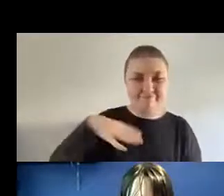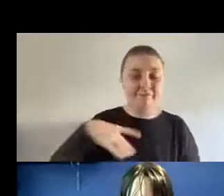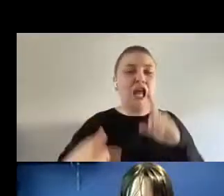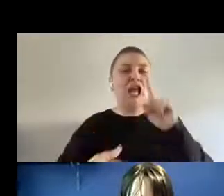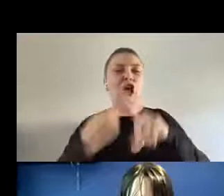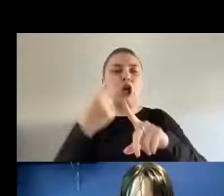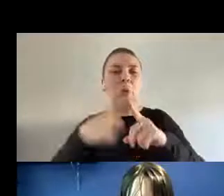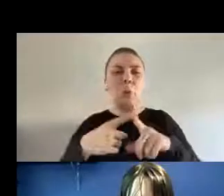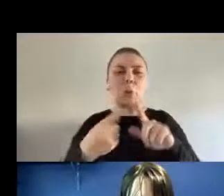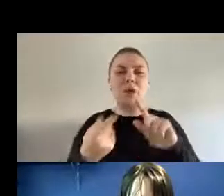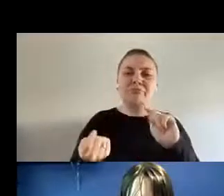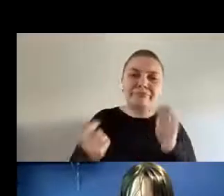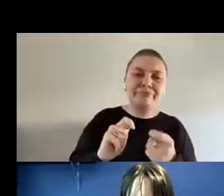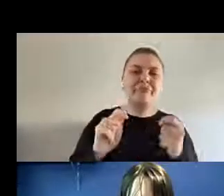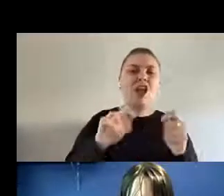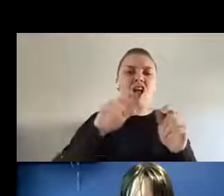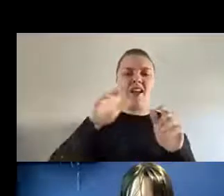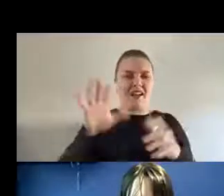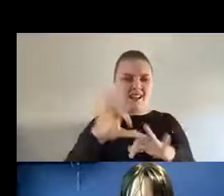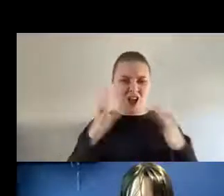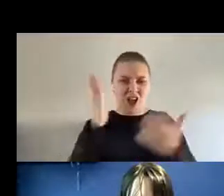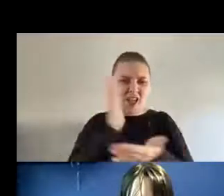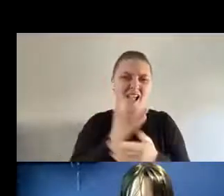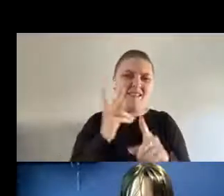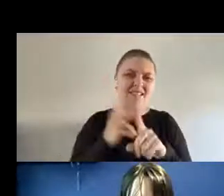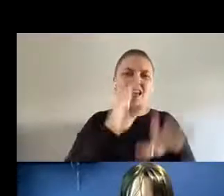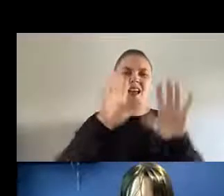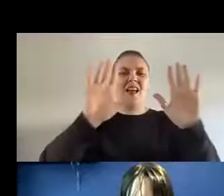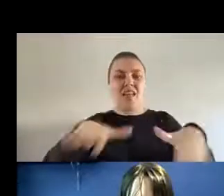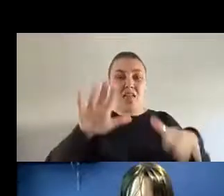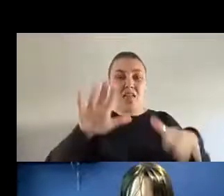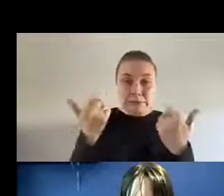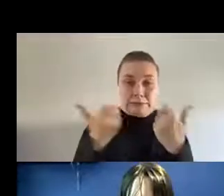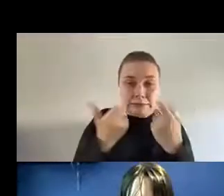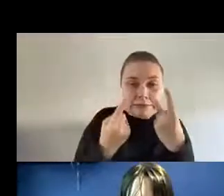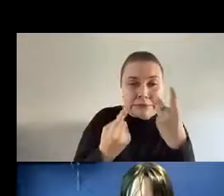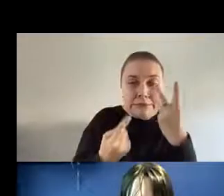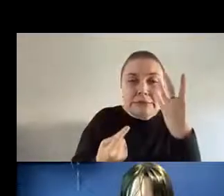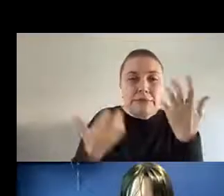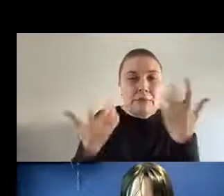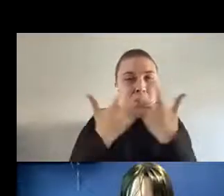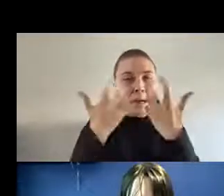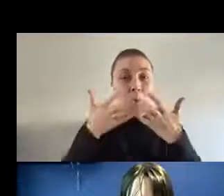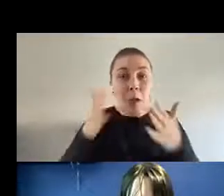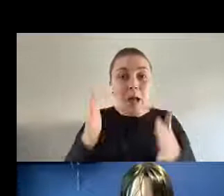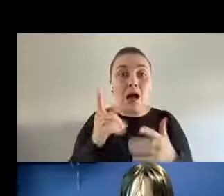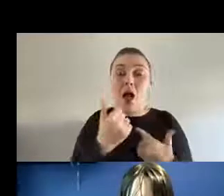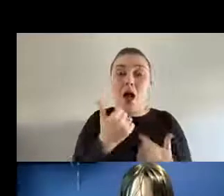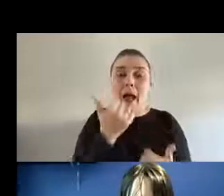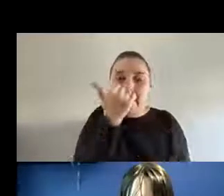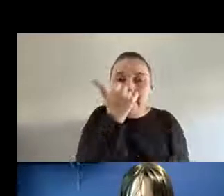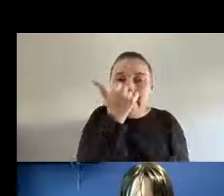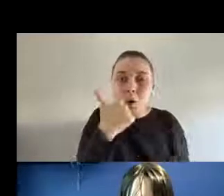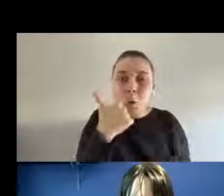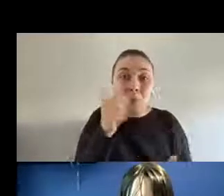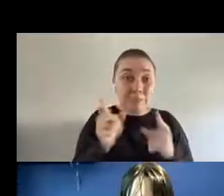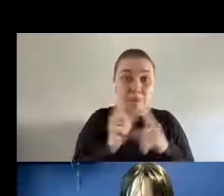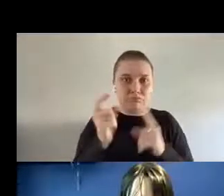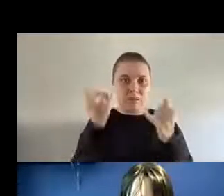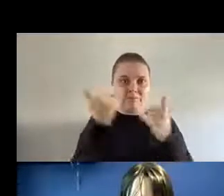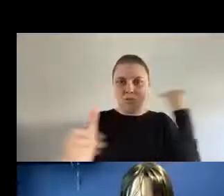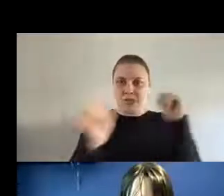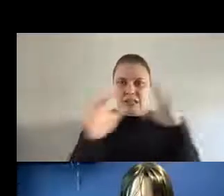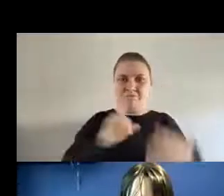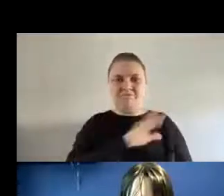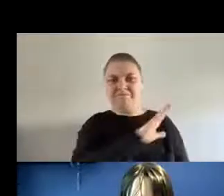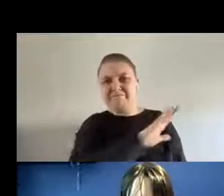shifting blame and downplaying of violence. And these are the many ways that are sometimes quite subtle, sometimes quite overt, that all people